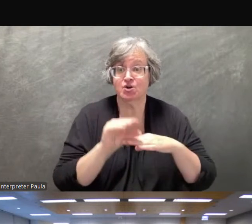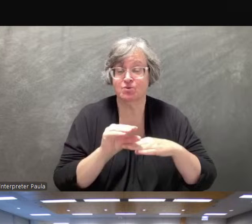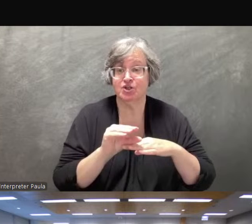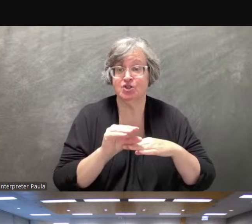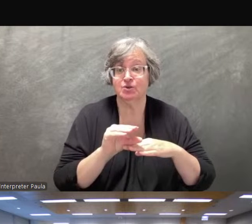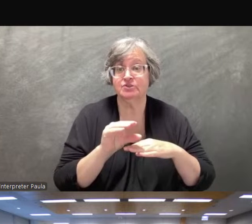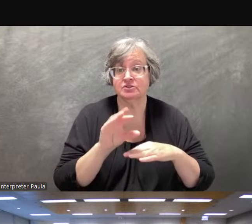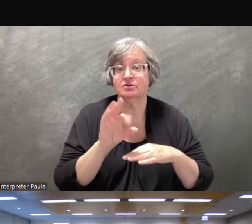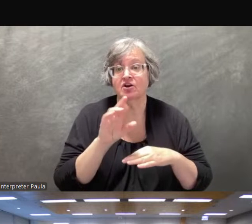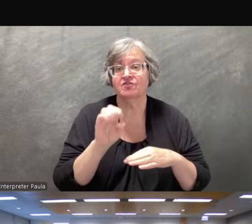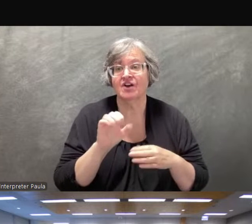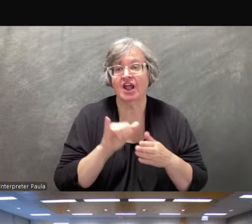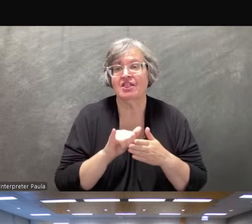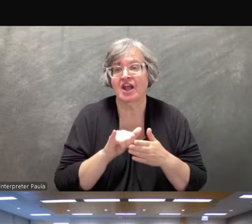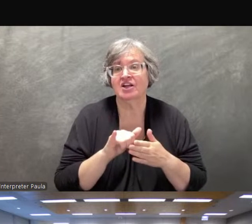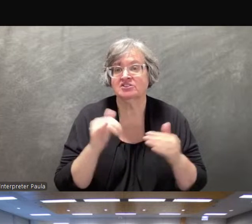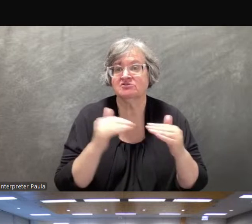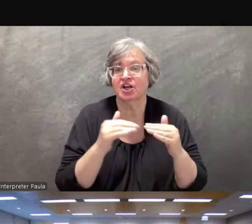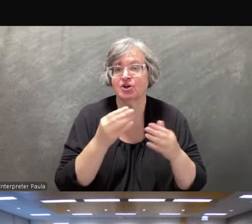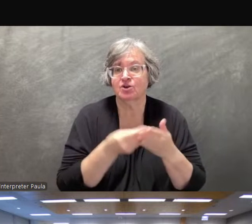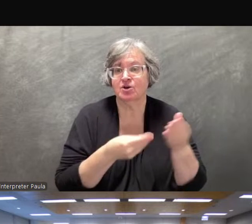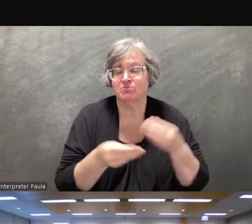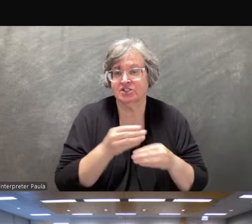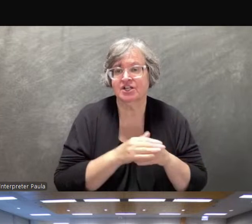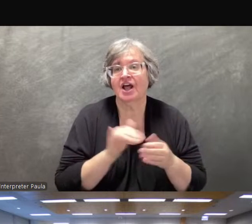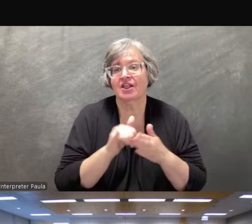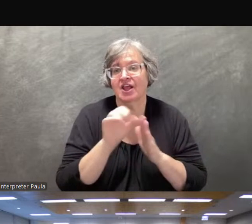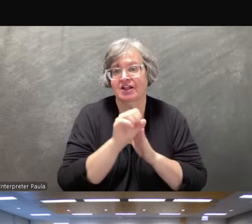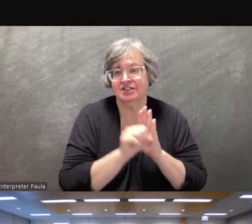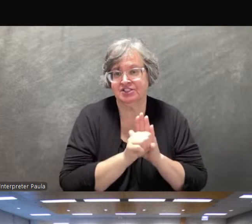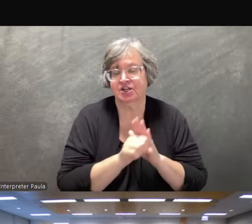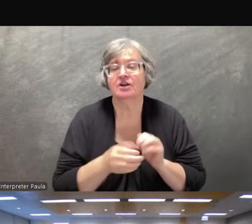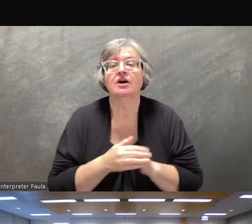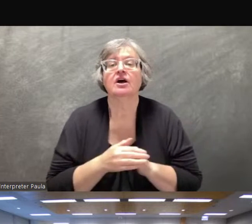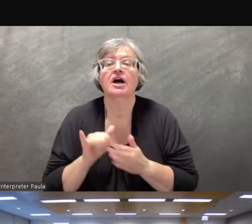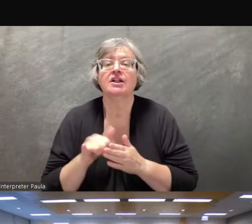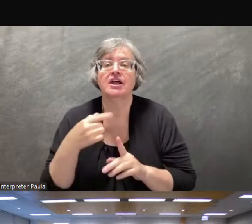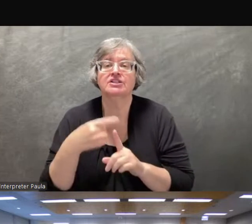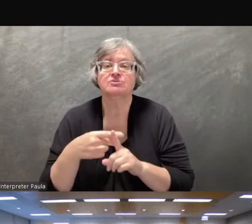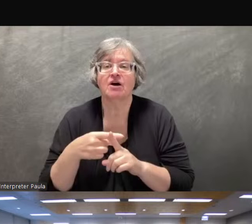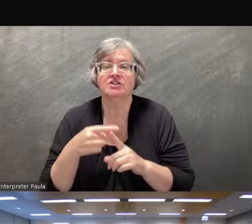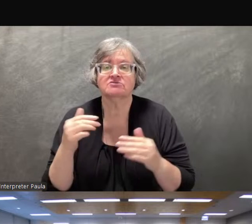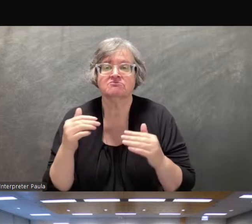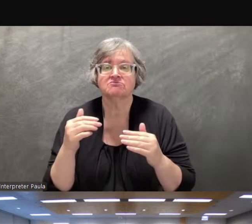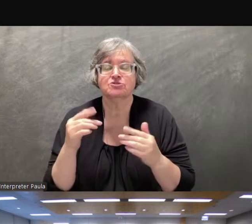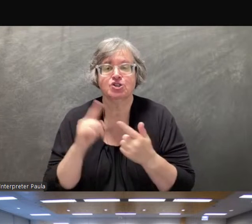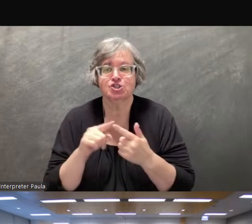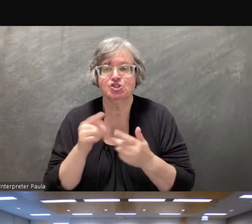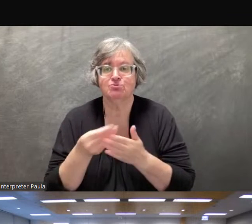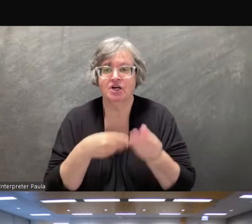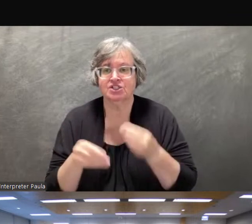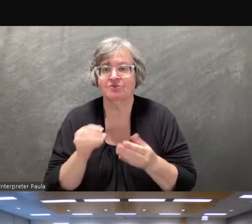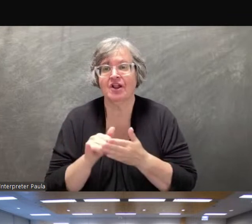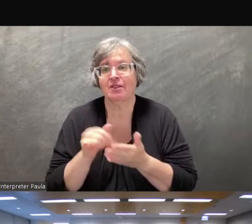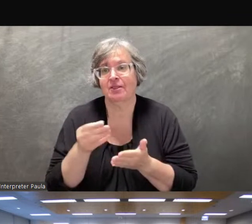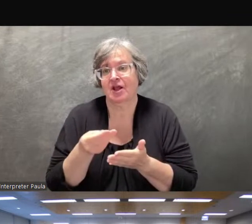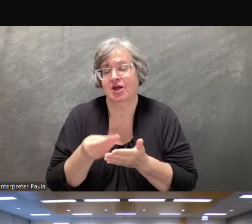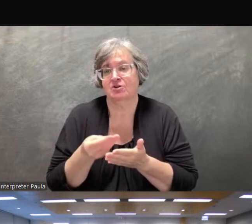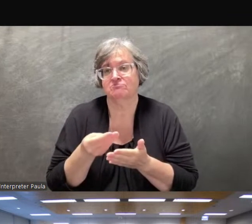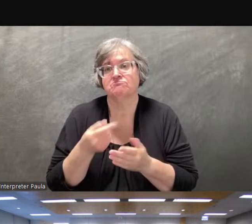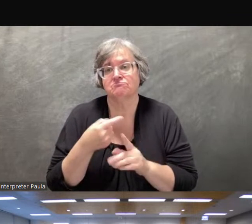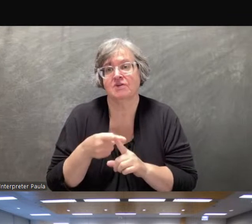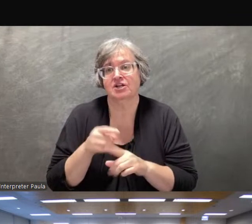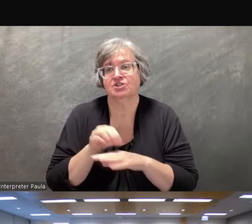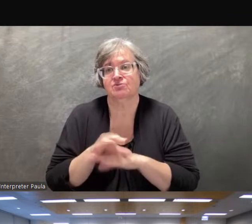budget. That's our state subsidy. And then the non-fare box revenue is positive to budget due primarily to investment income. And that's the positive impact of